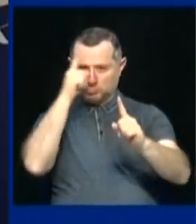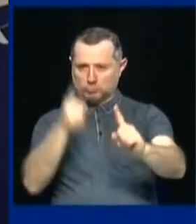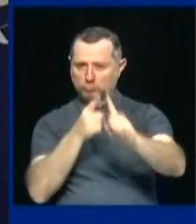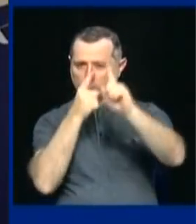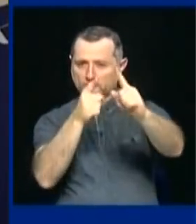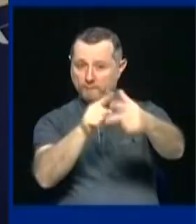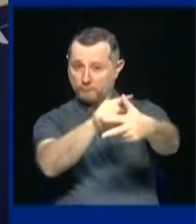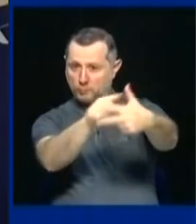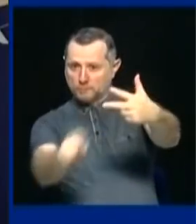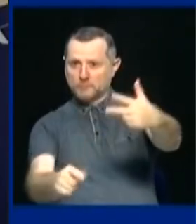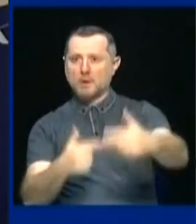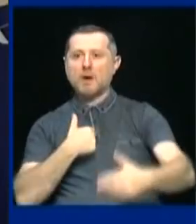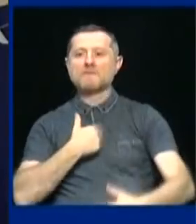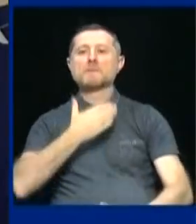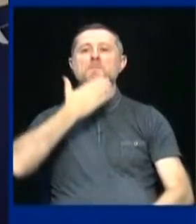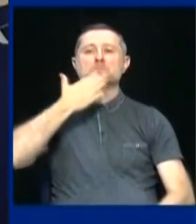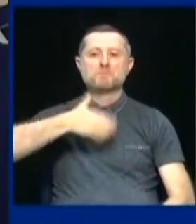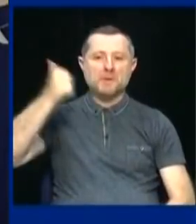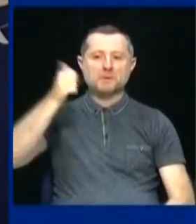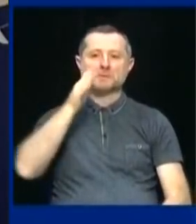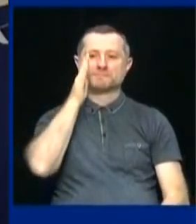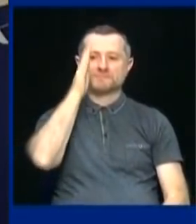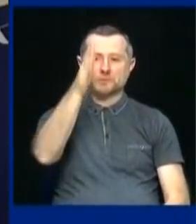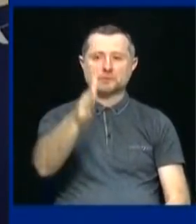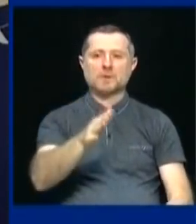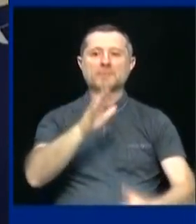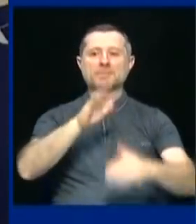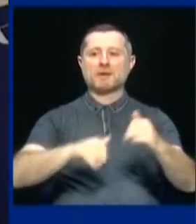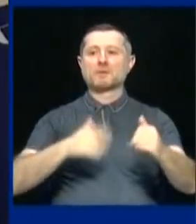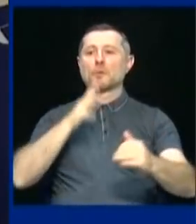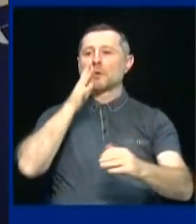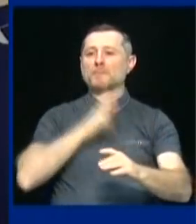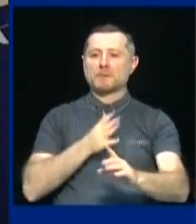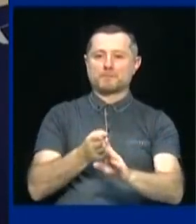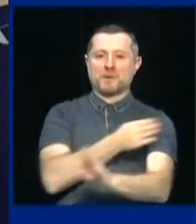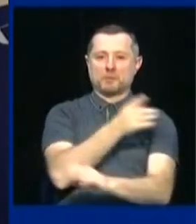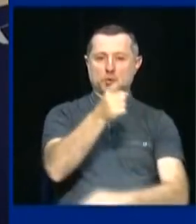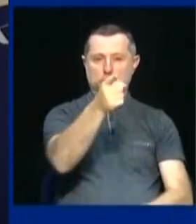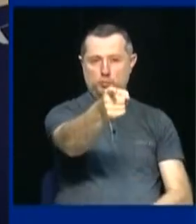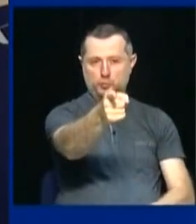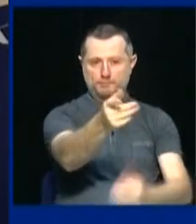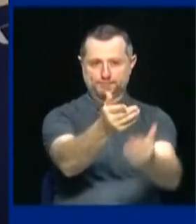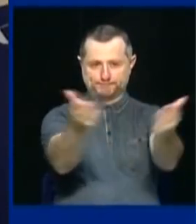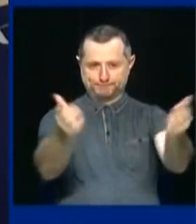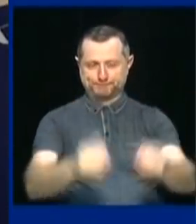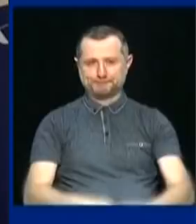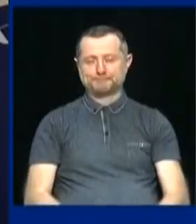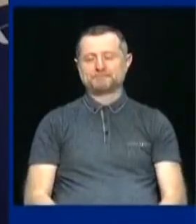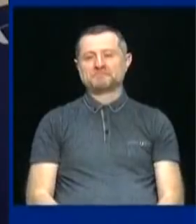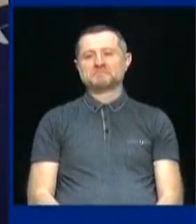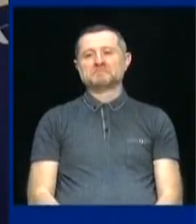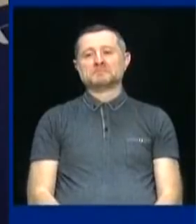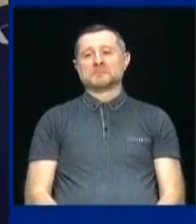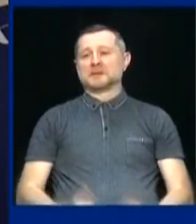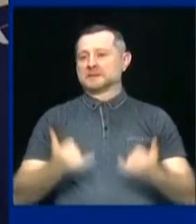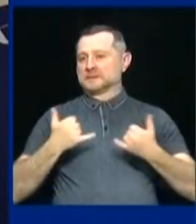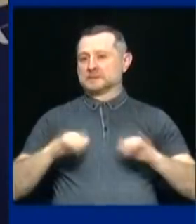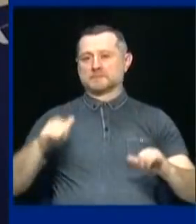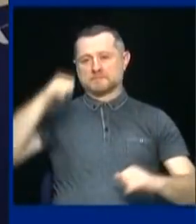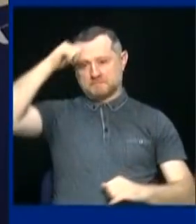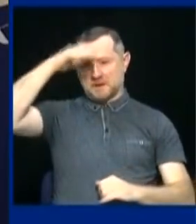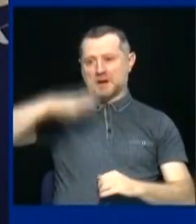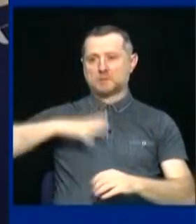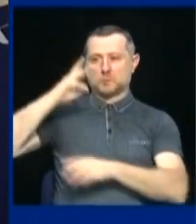the generations of women before them. It is still in many ways a man's world. It always has